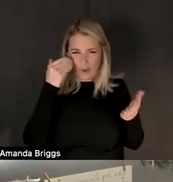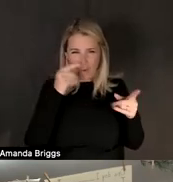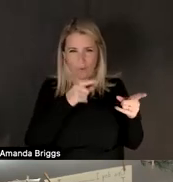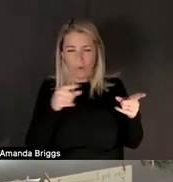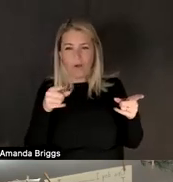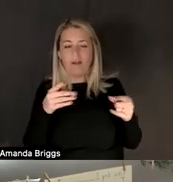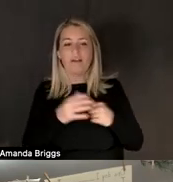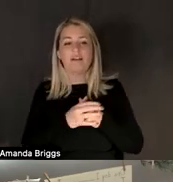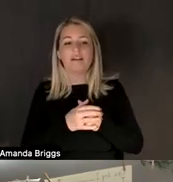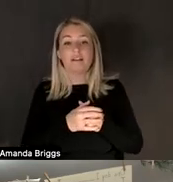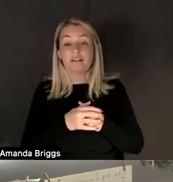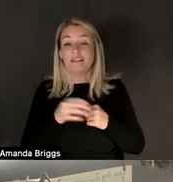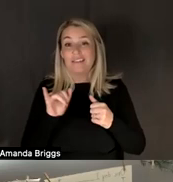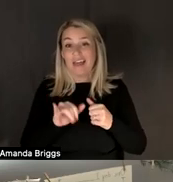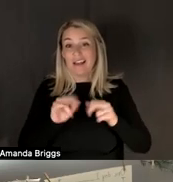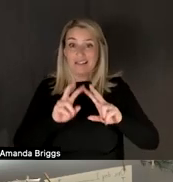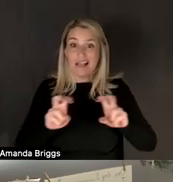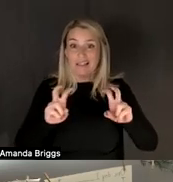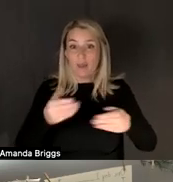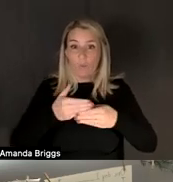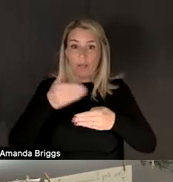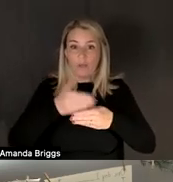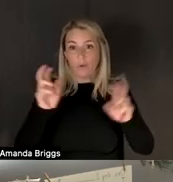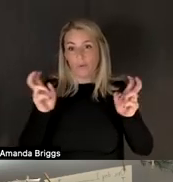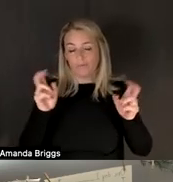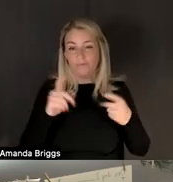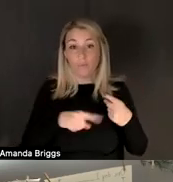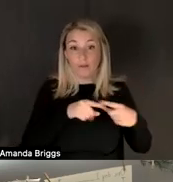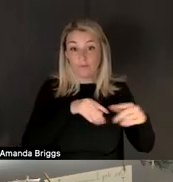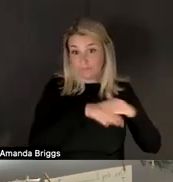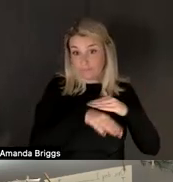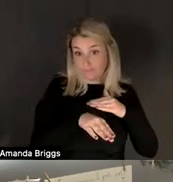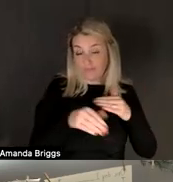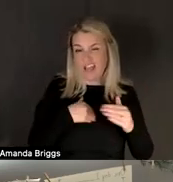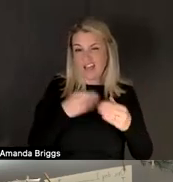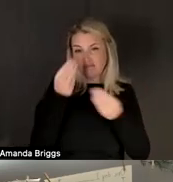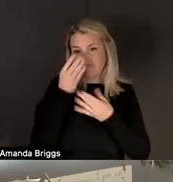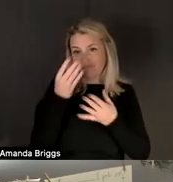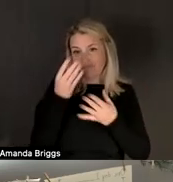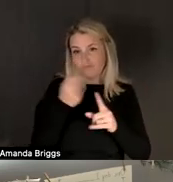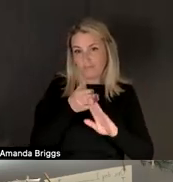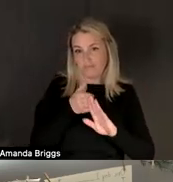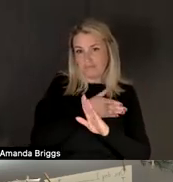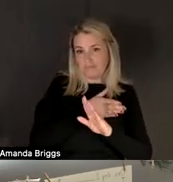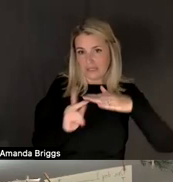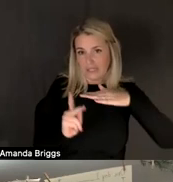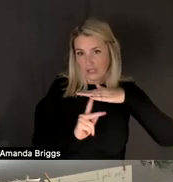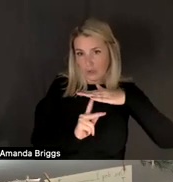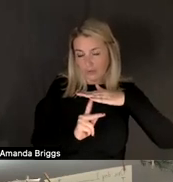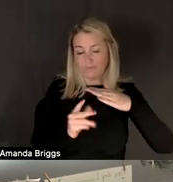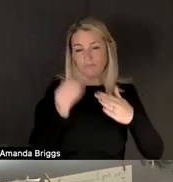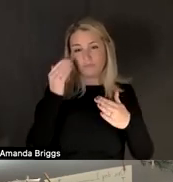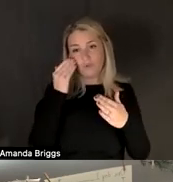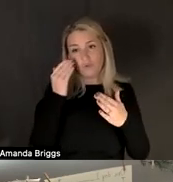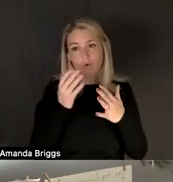window. So right when they come in, we have data from kindergarten, but we know over kindergarten, over the summer,